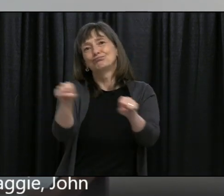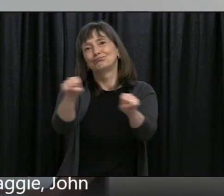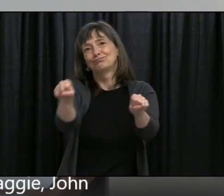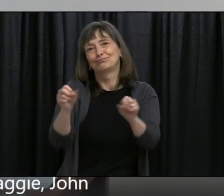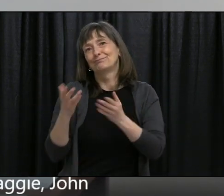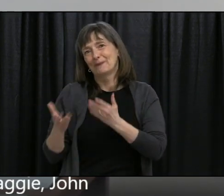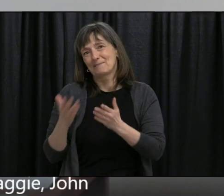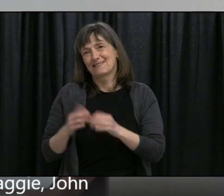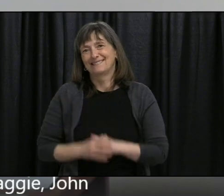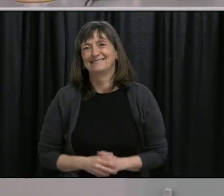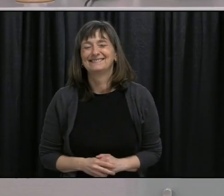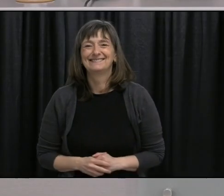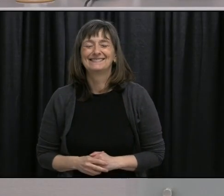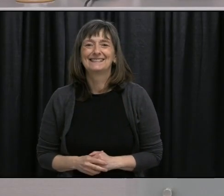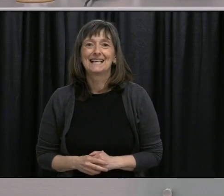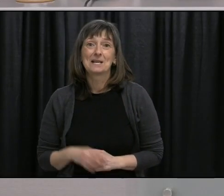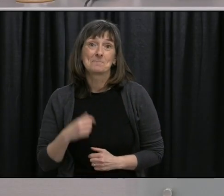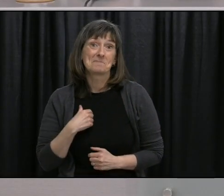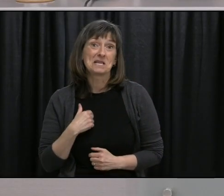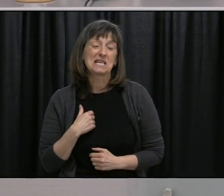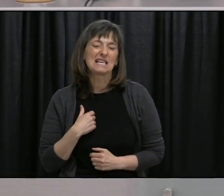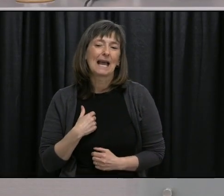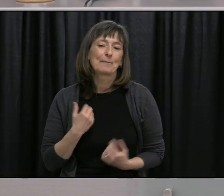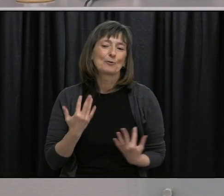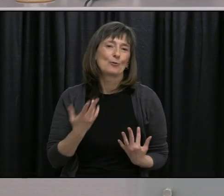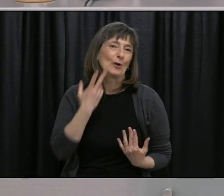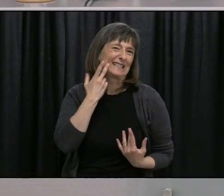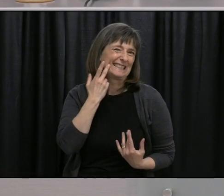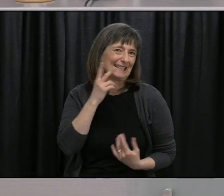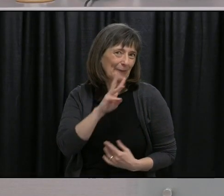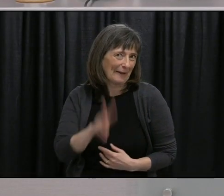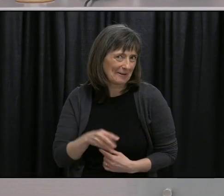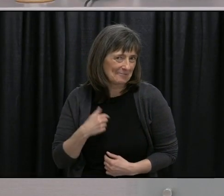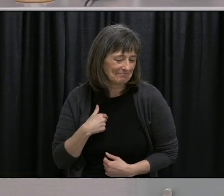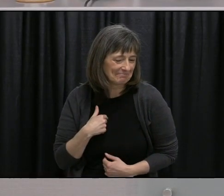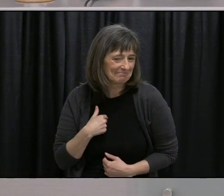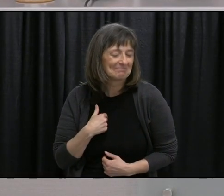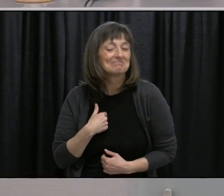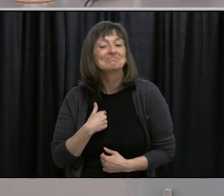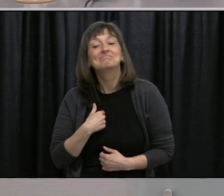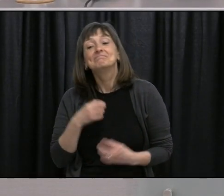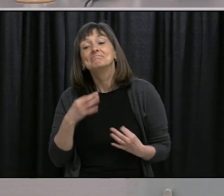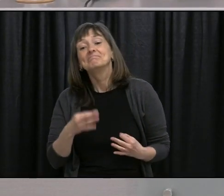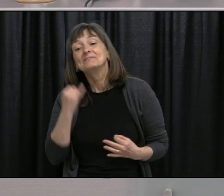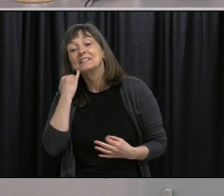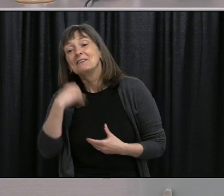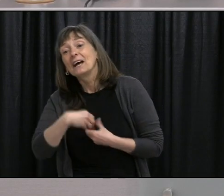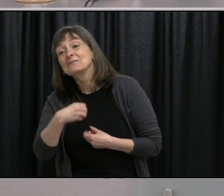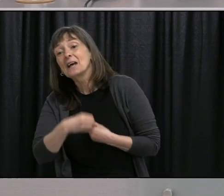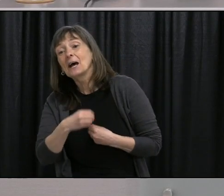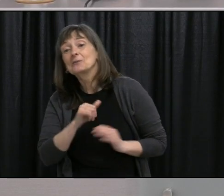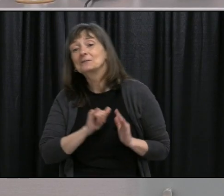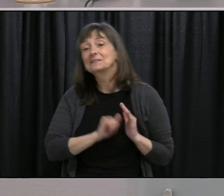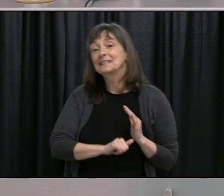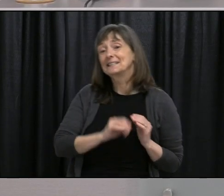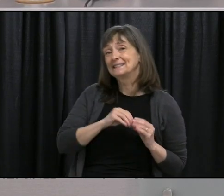And I think I'm going to wait and see what the weather is, and then I'm going to decide if I go outside or stay